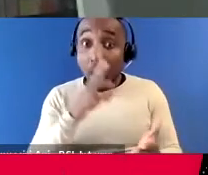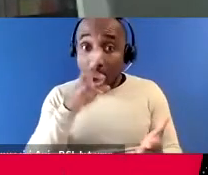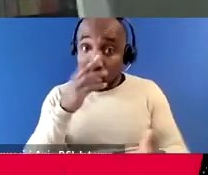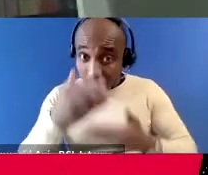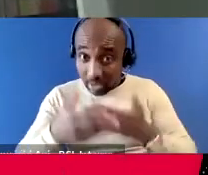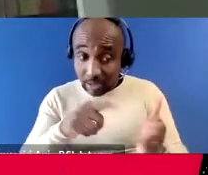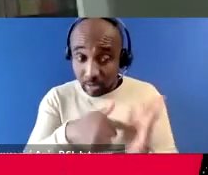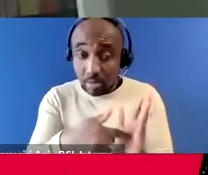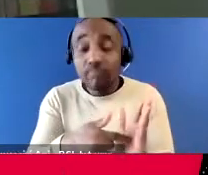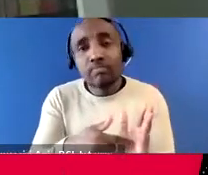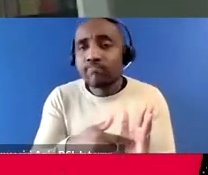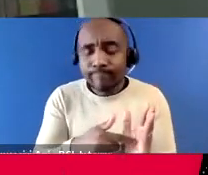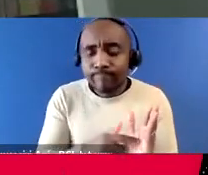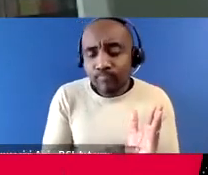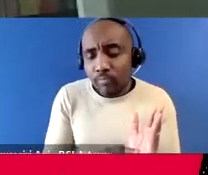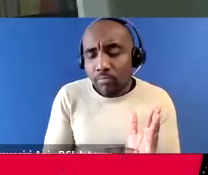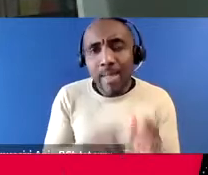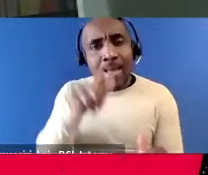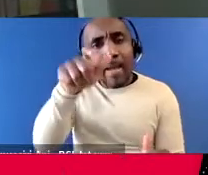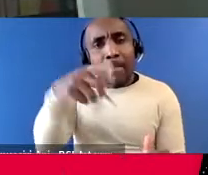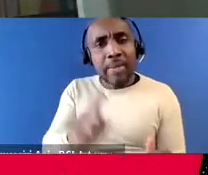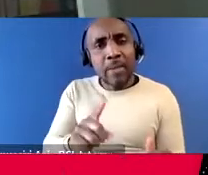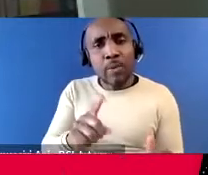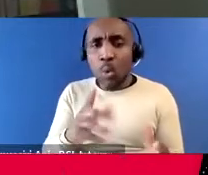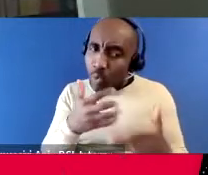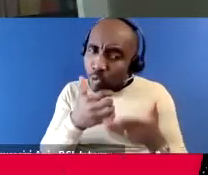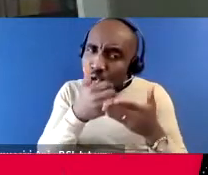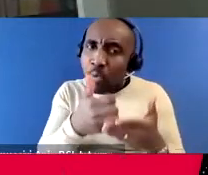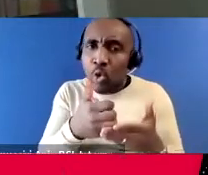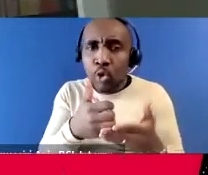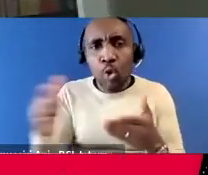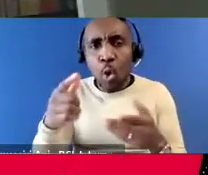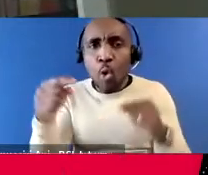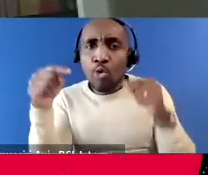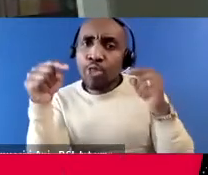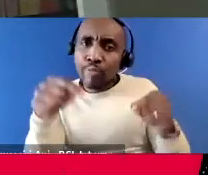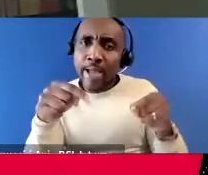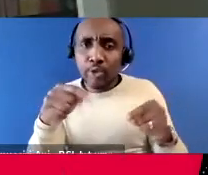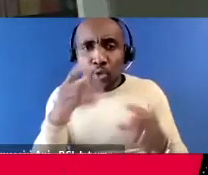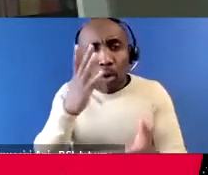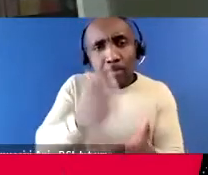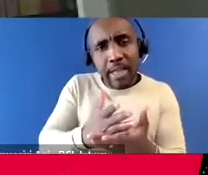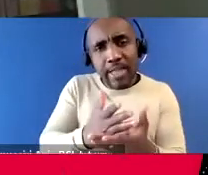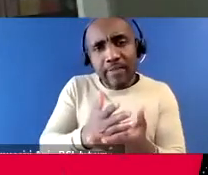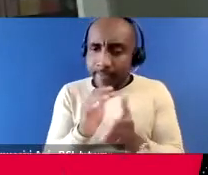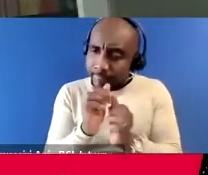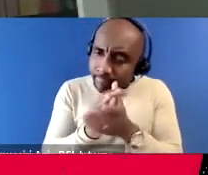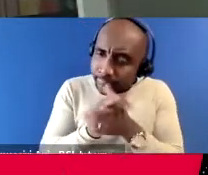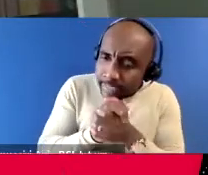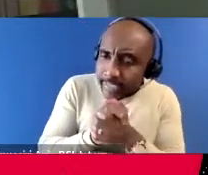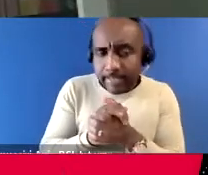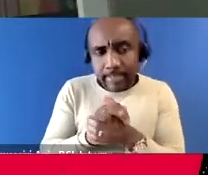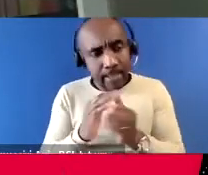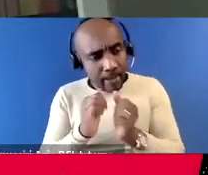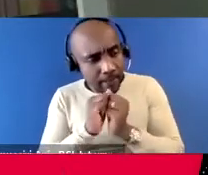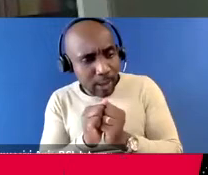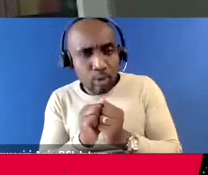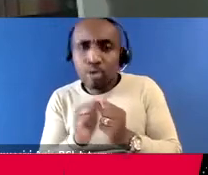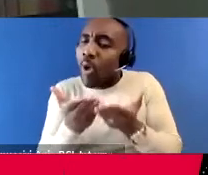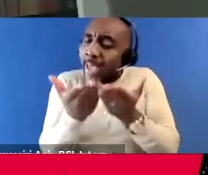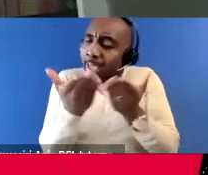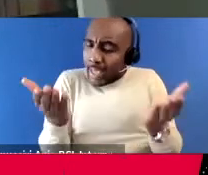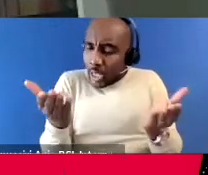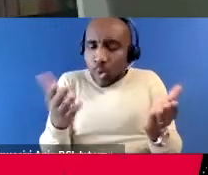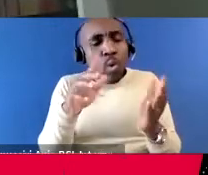will continue to stand by citizens against all kinds of threats to dignity, beliefs, and values. Everyone is equal before the law without